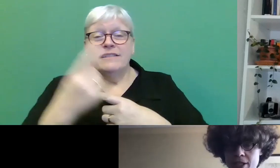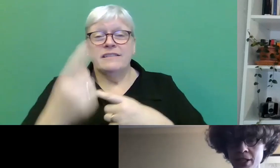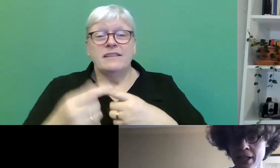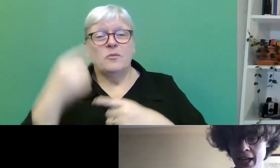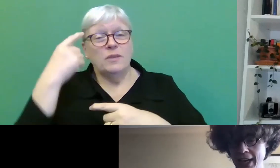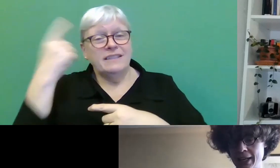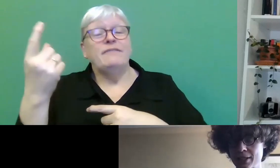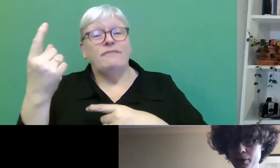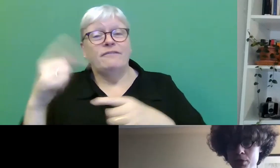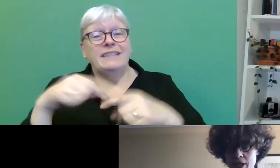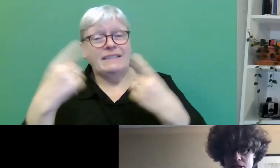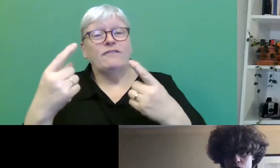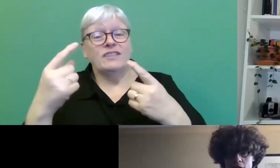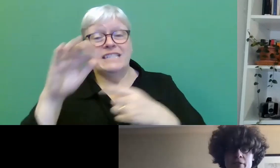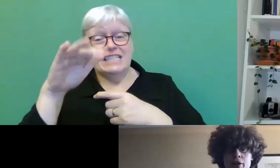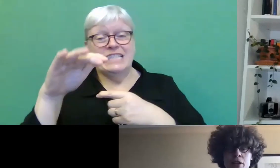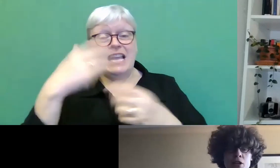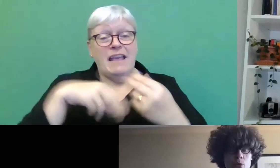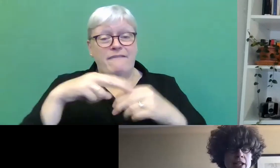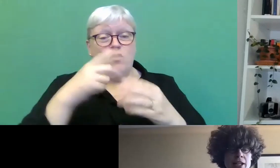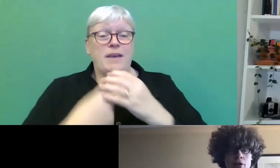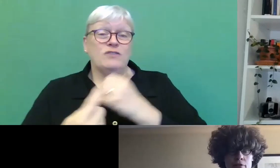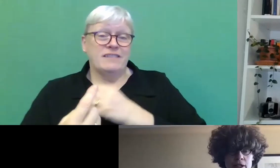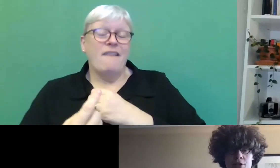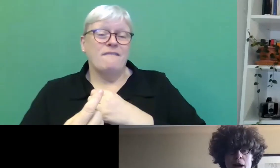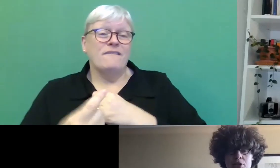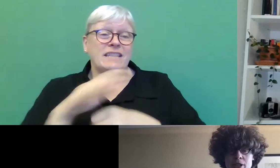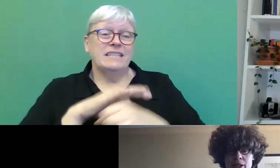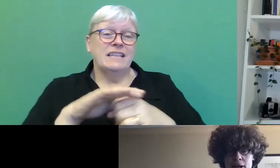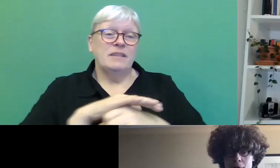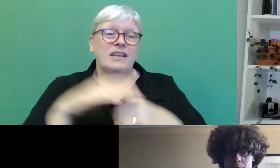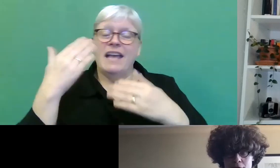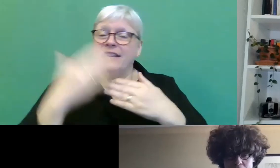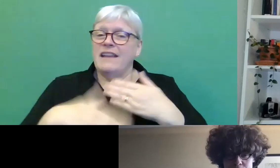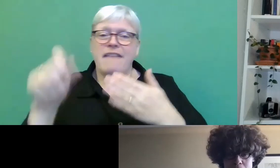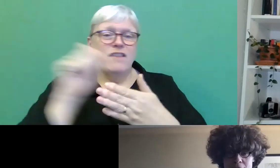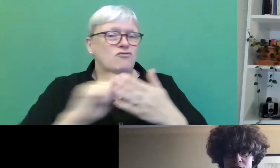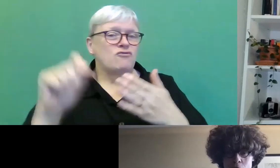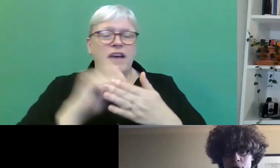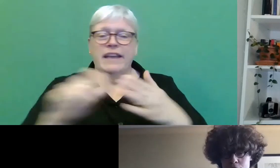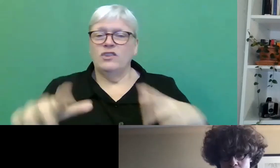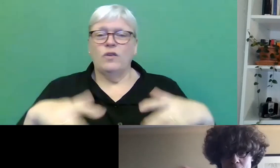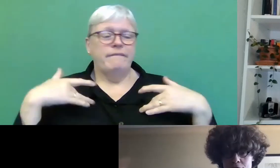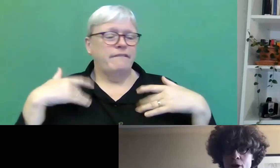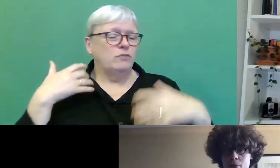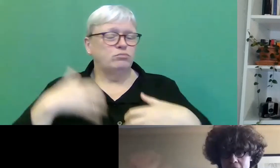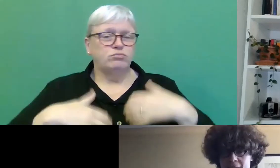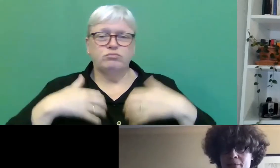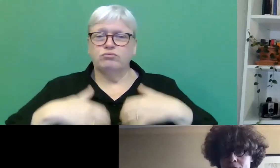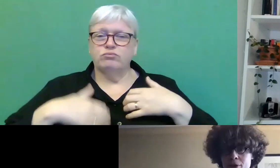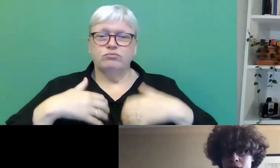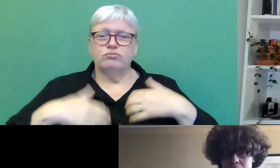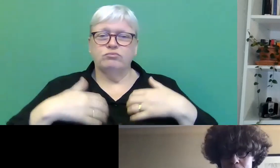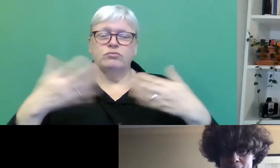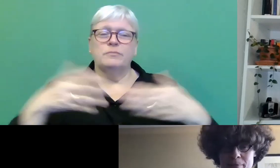own in these circumstances. So I never write or feel as passionately about my friends back in Scotland as when they're far away and